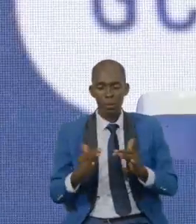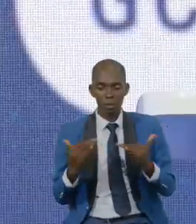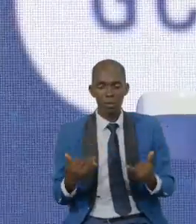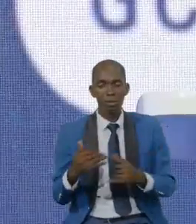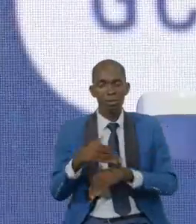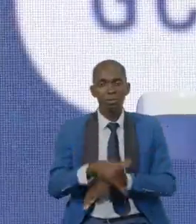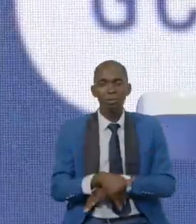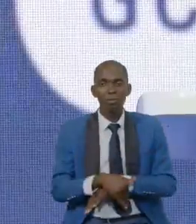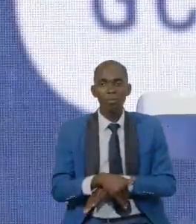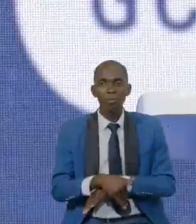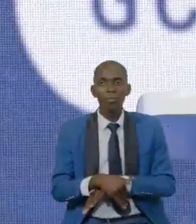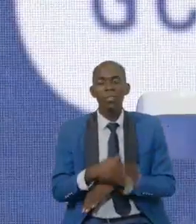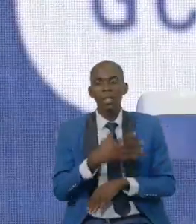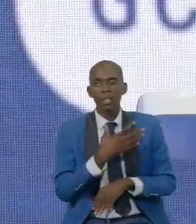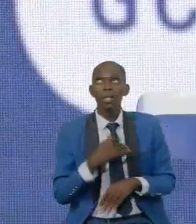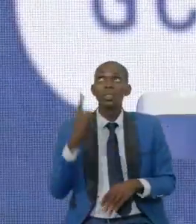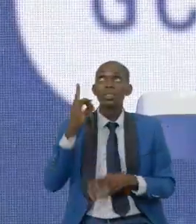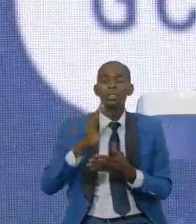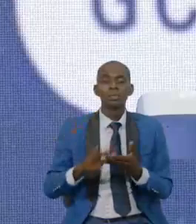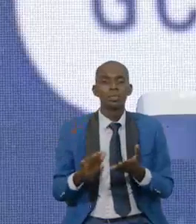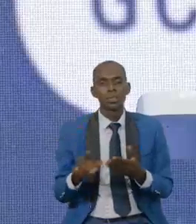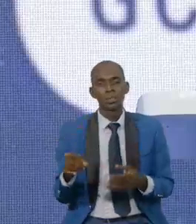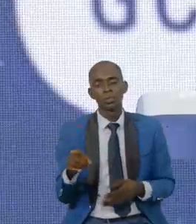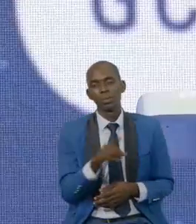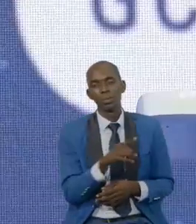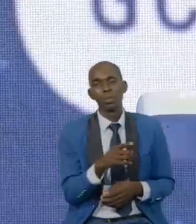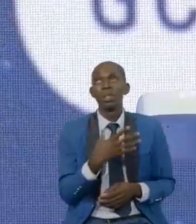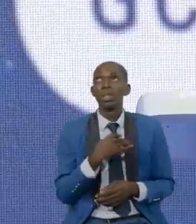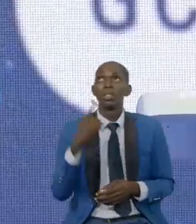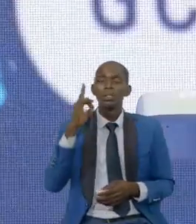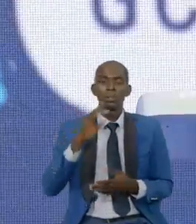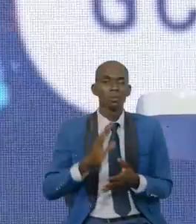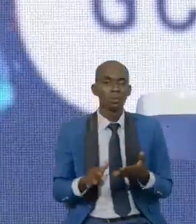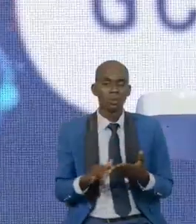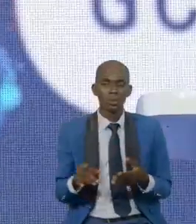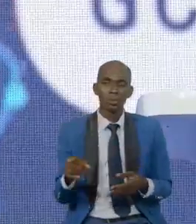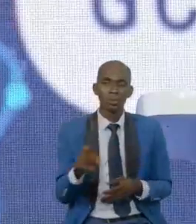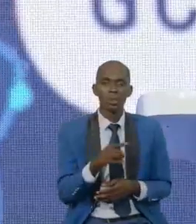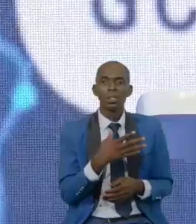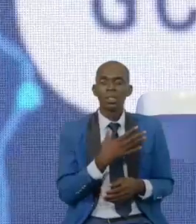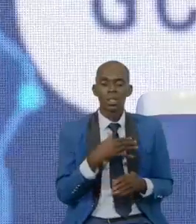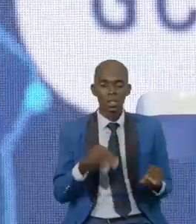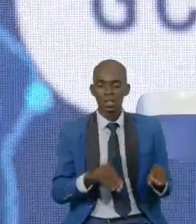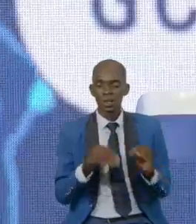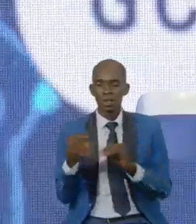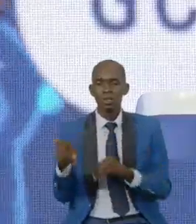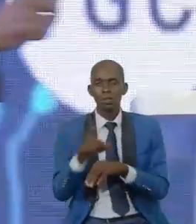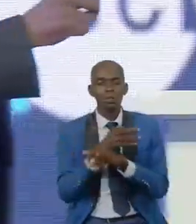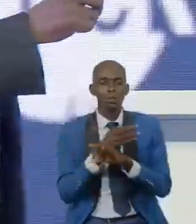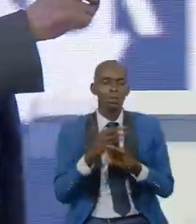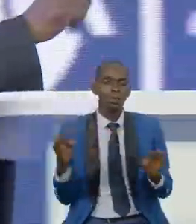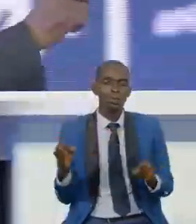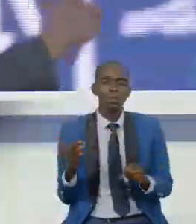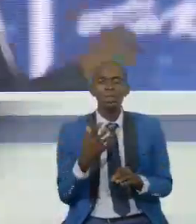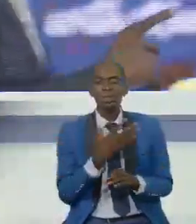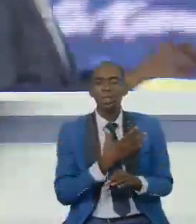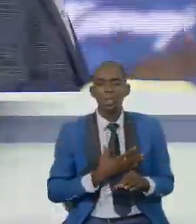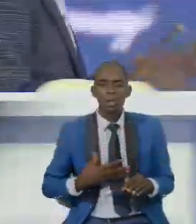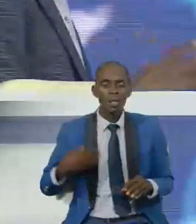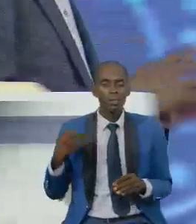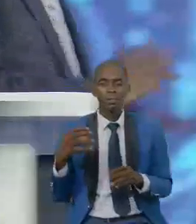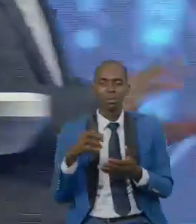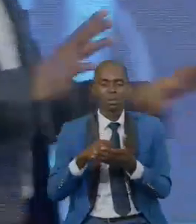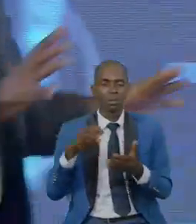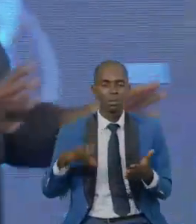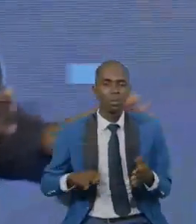and he pardons you, and he forgives you, and he sets you free, and wipes away all